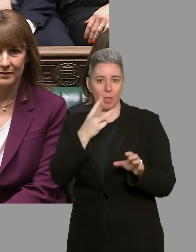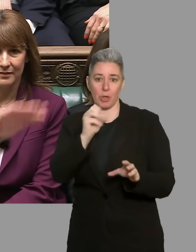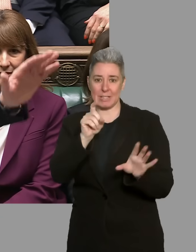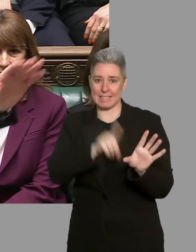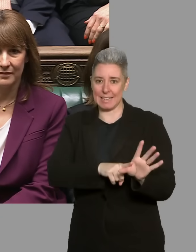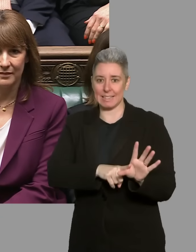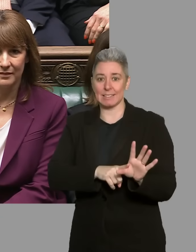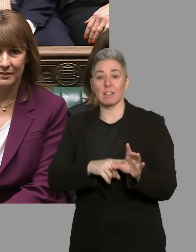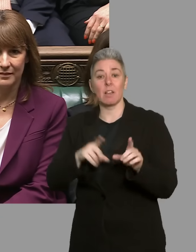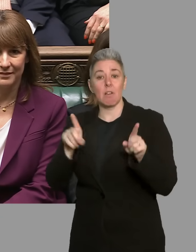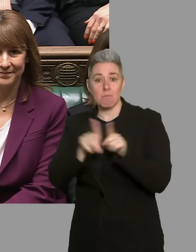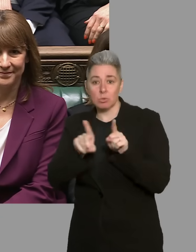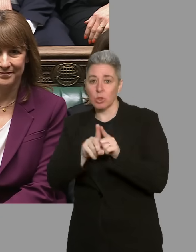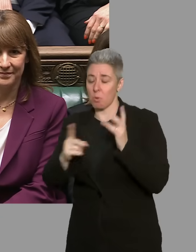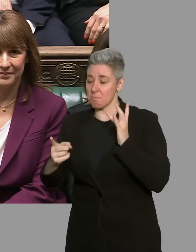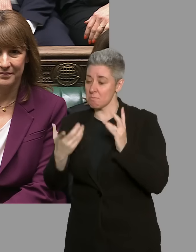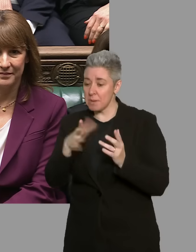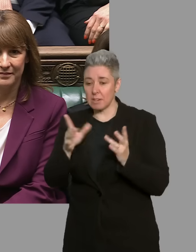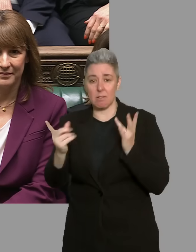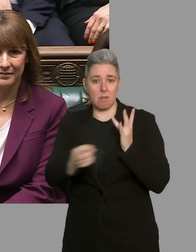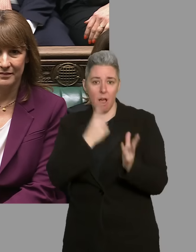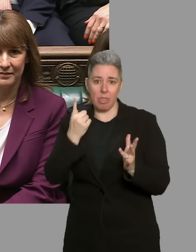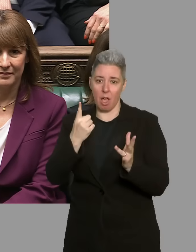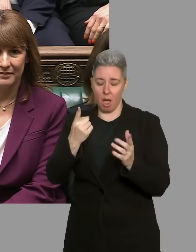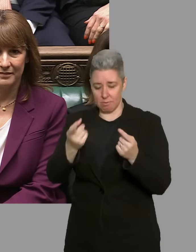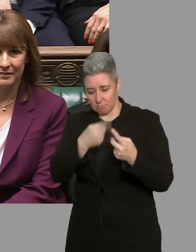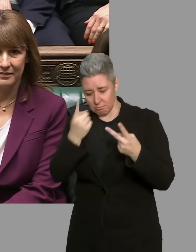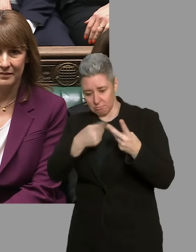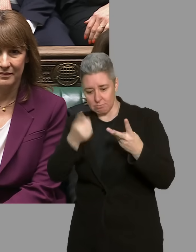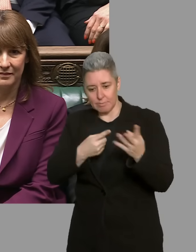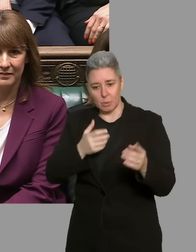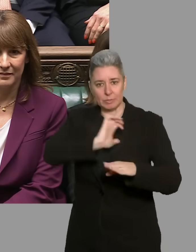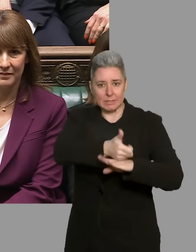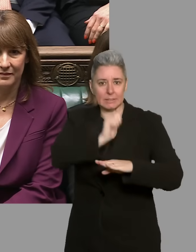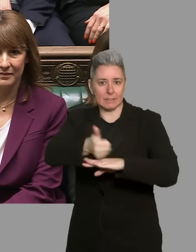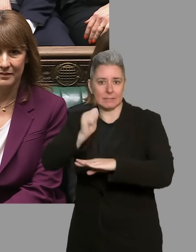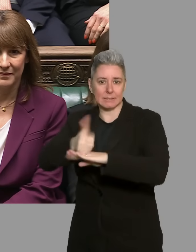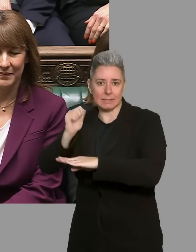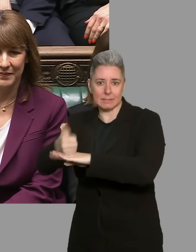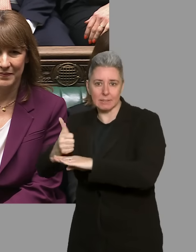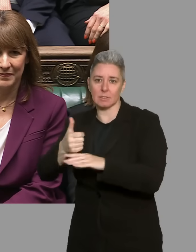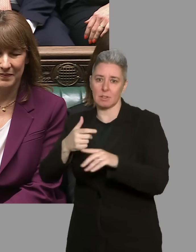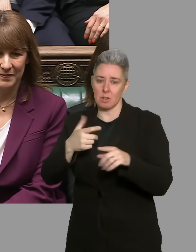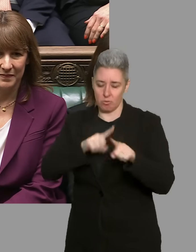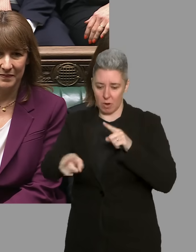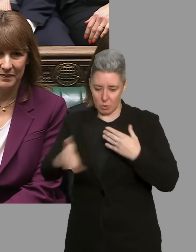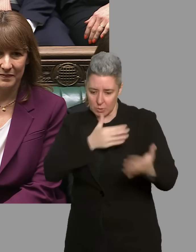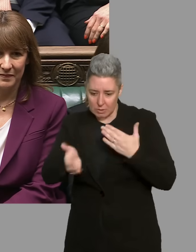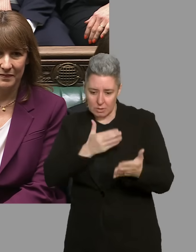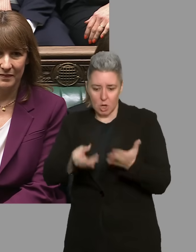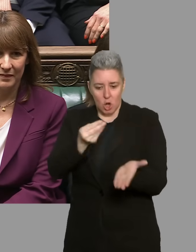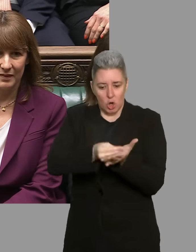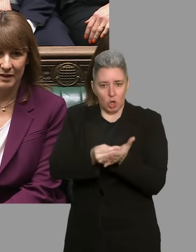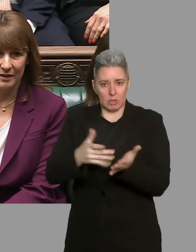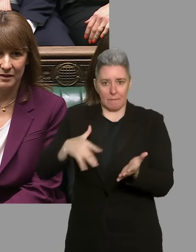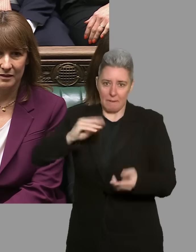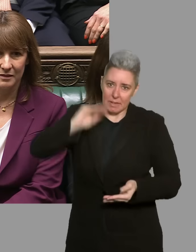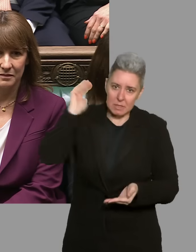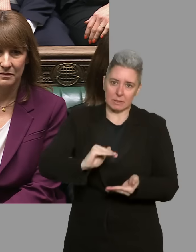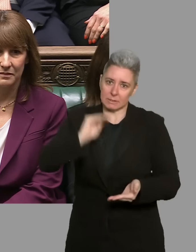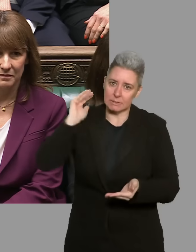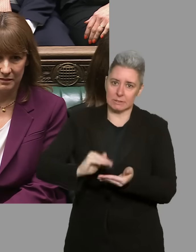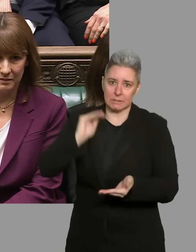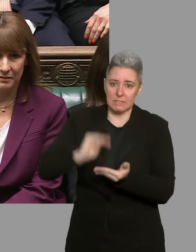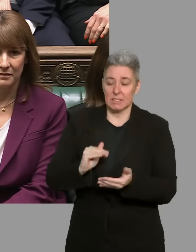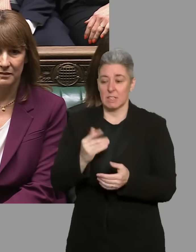wage. And there's much more to come this year, Mr. Speaker, as we turn the corner. Mr. Speaker, yesterday I stood side by side with our